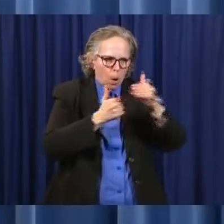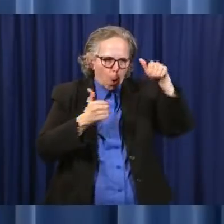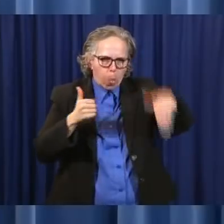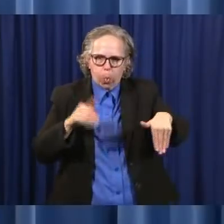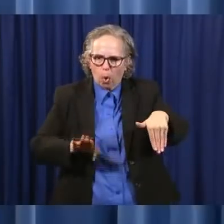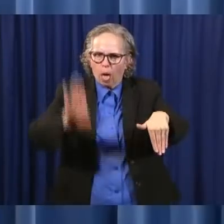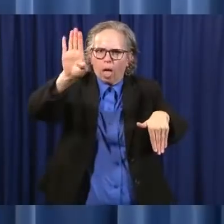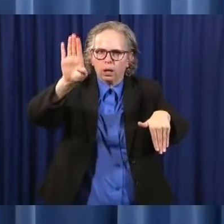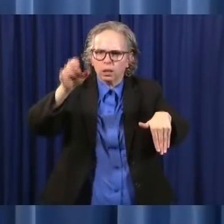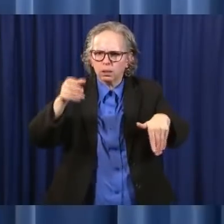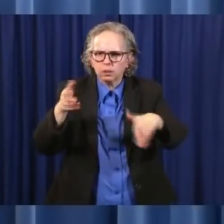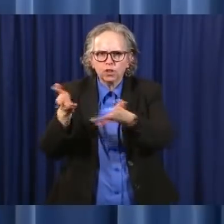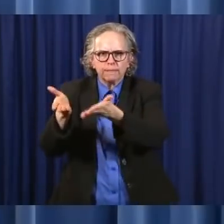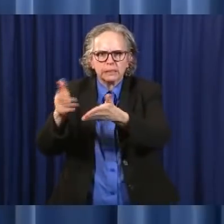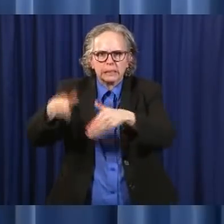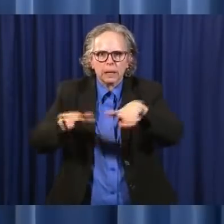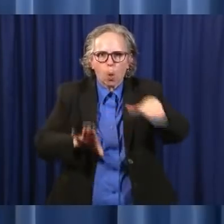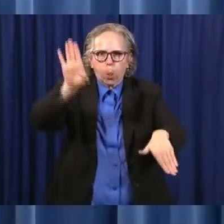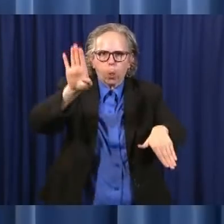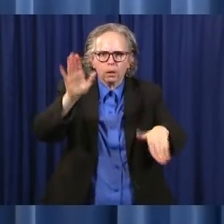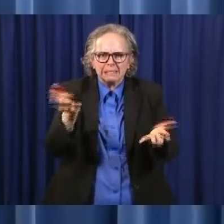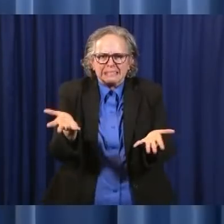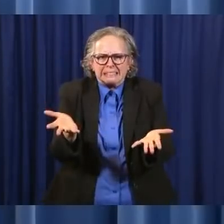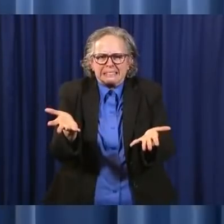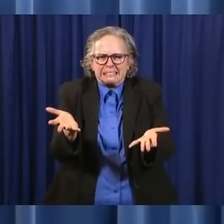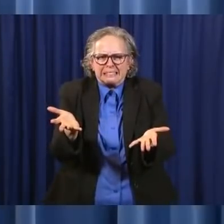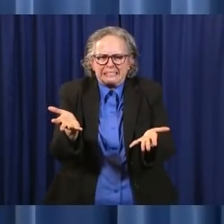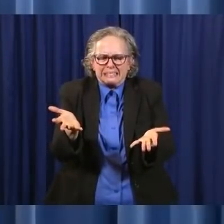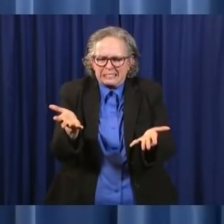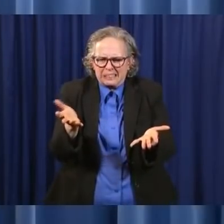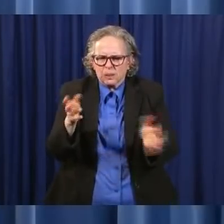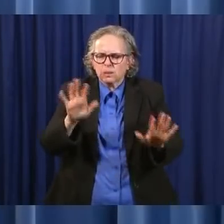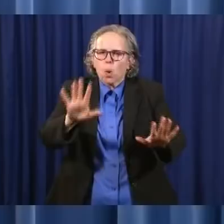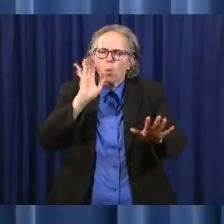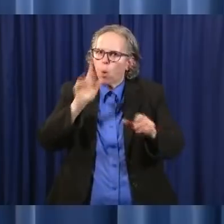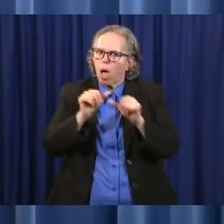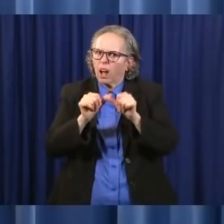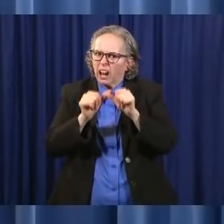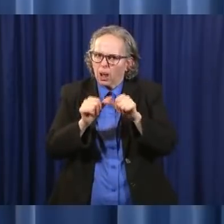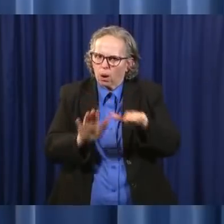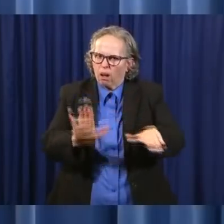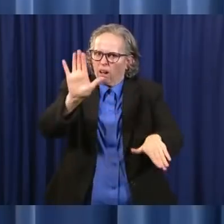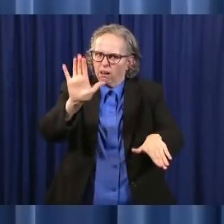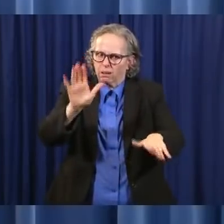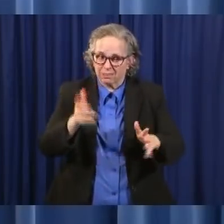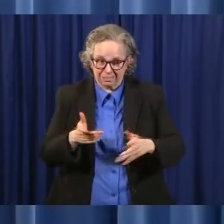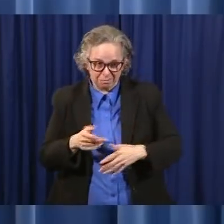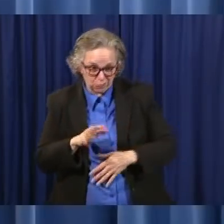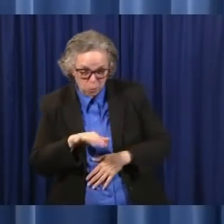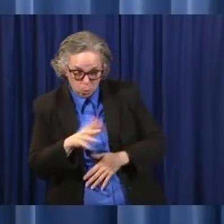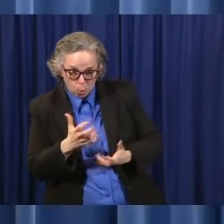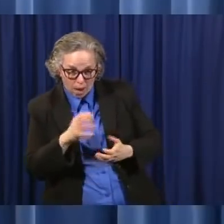what we can fully expect to see in the months ahead. I'd like to see that increase, though.